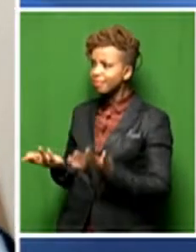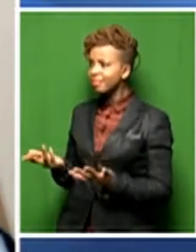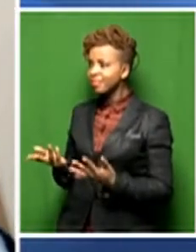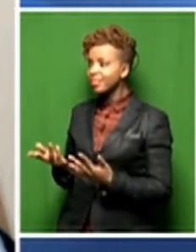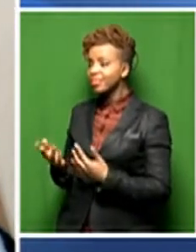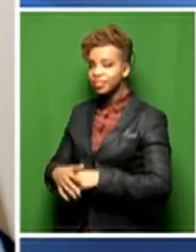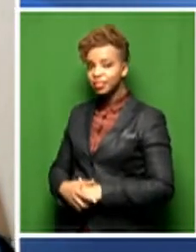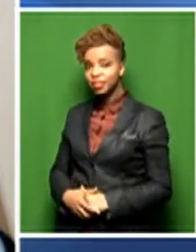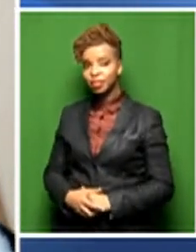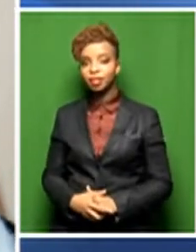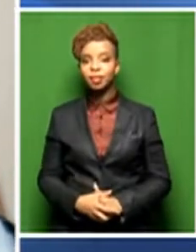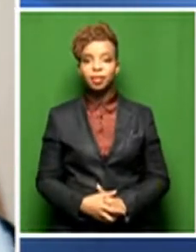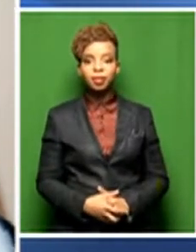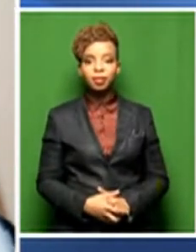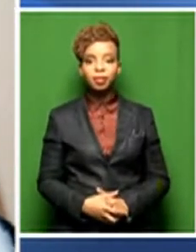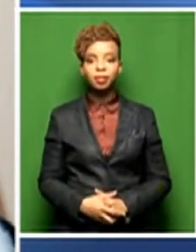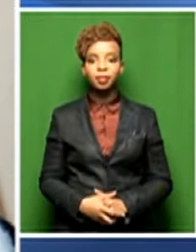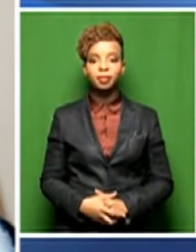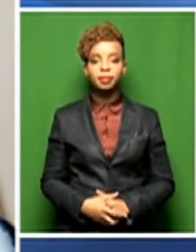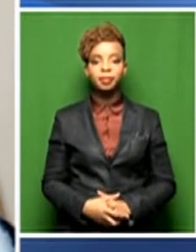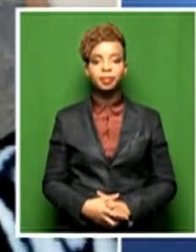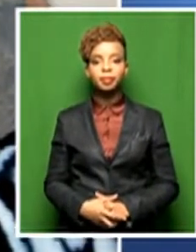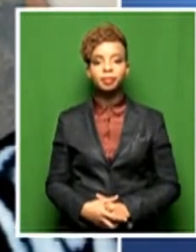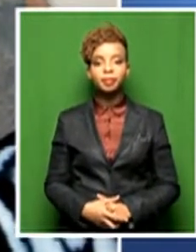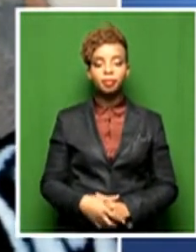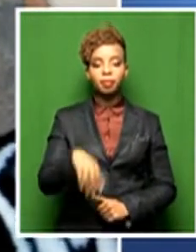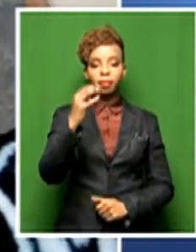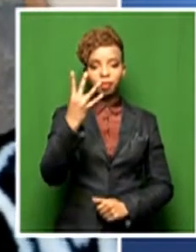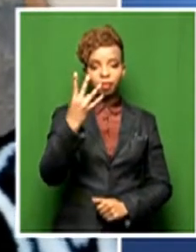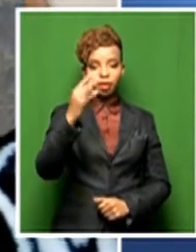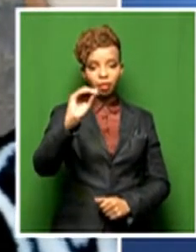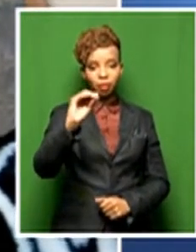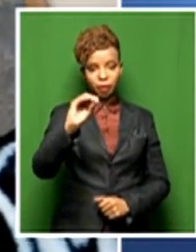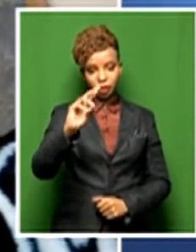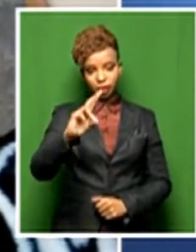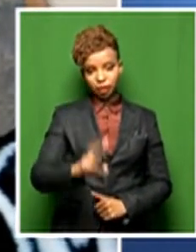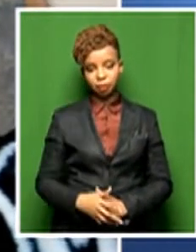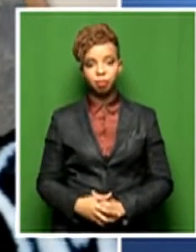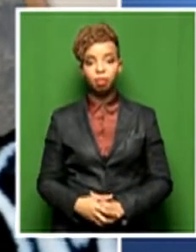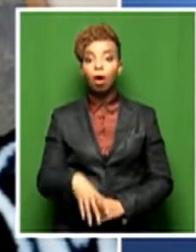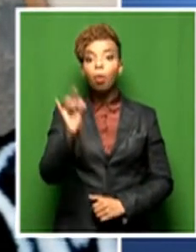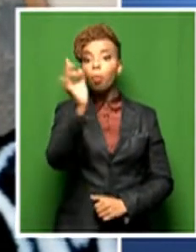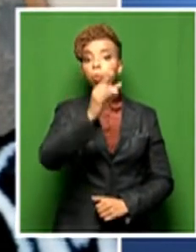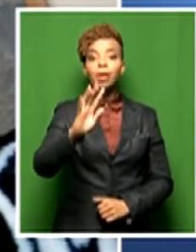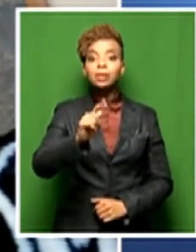The cost is 40 rand. 40 rands once off, or 40 rands on a monthly basis?